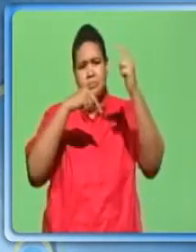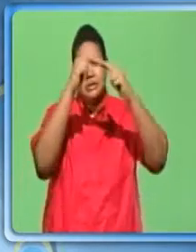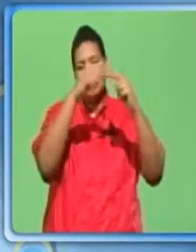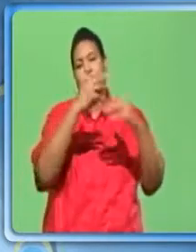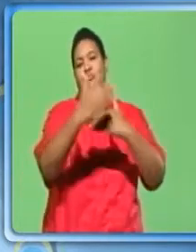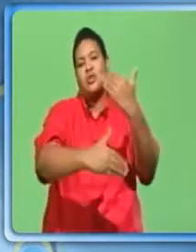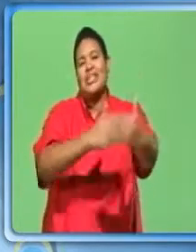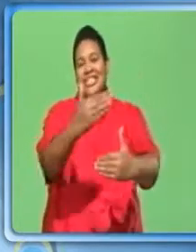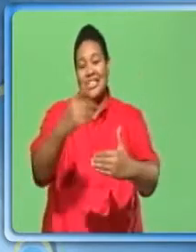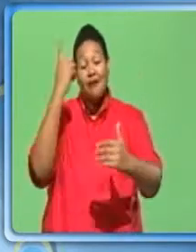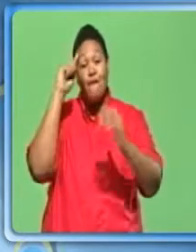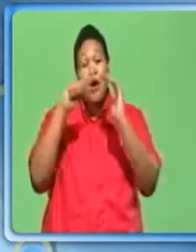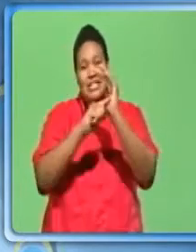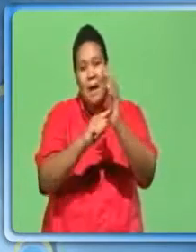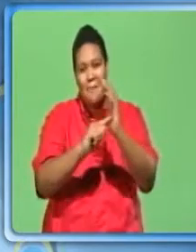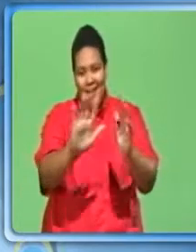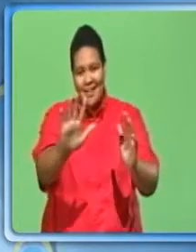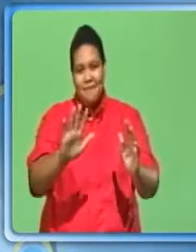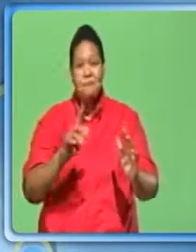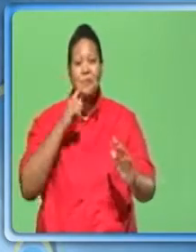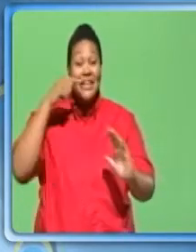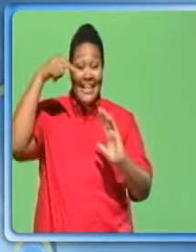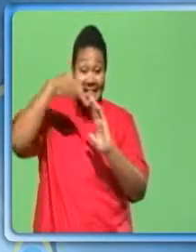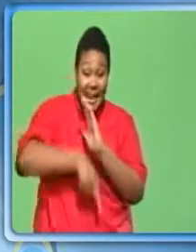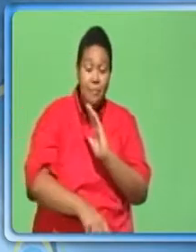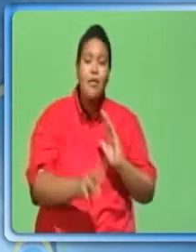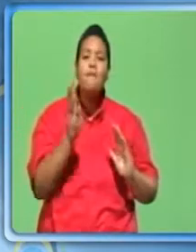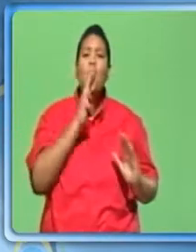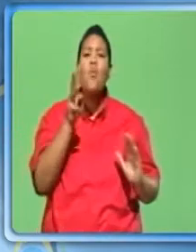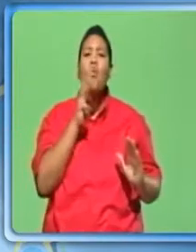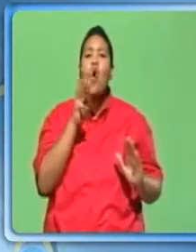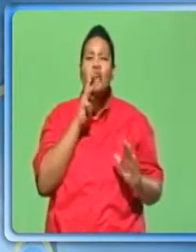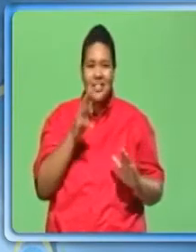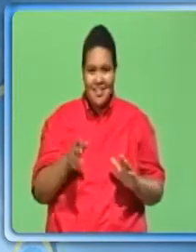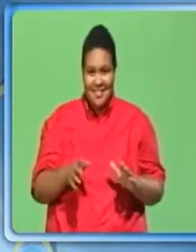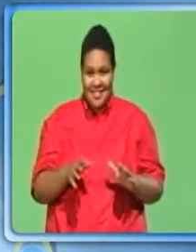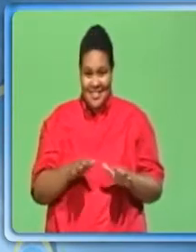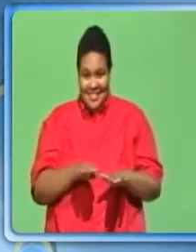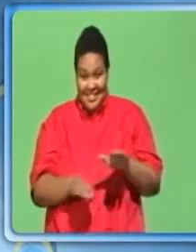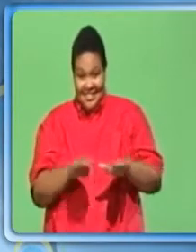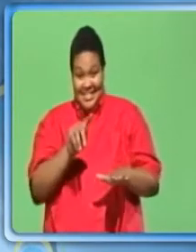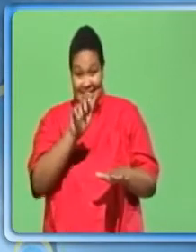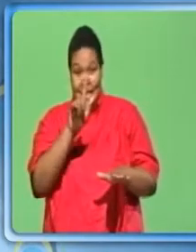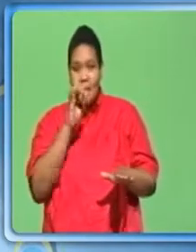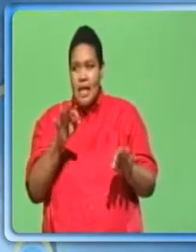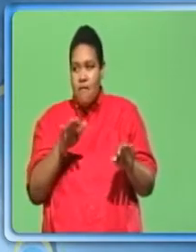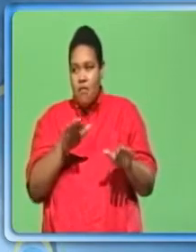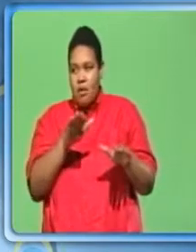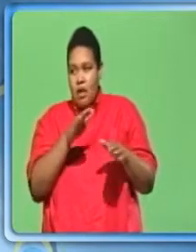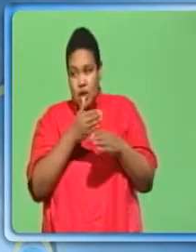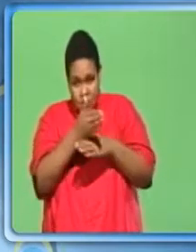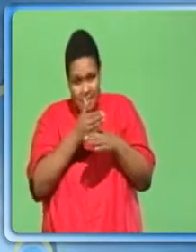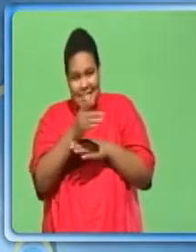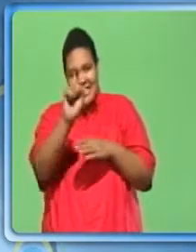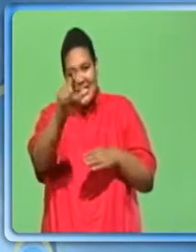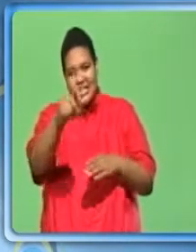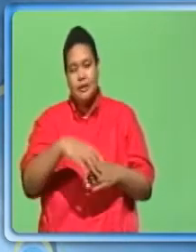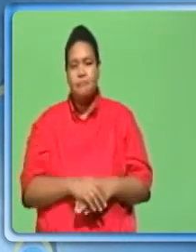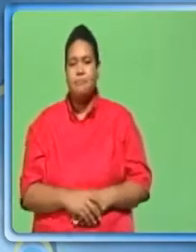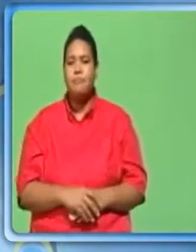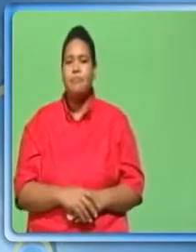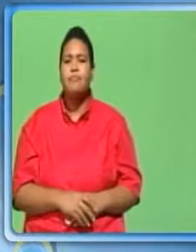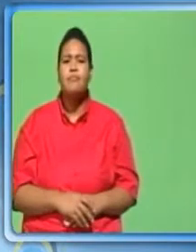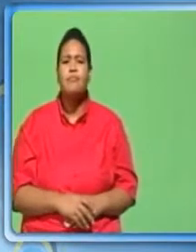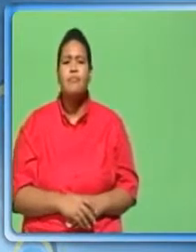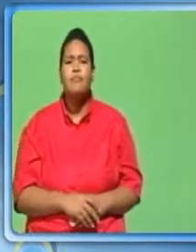process. For example, the depth of the water table, if timbering will be needed.